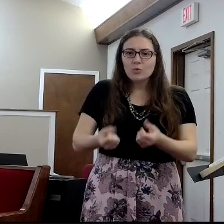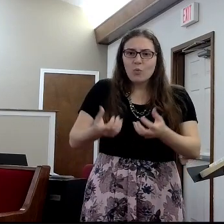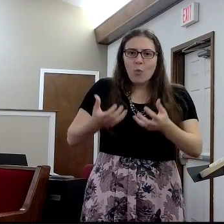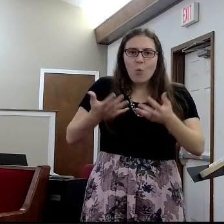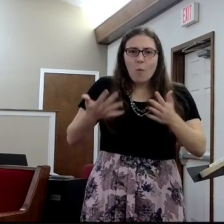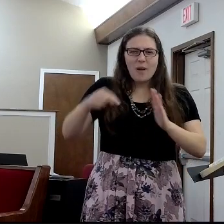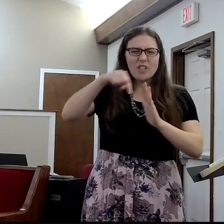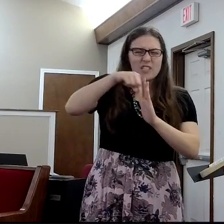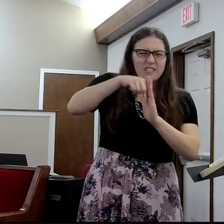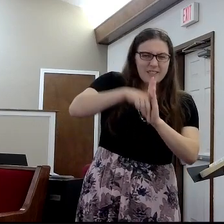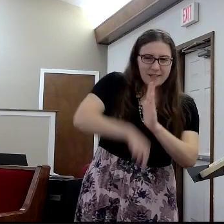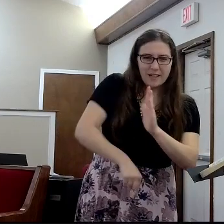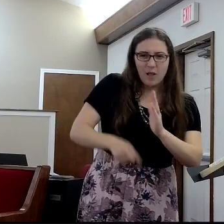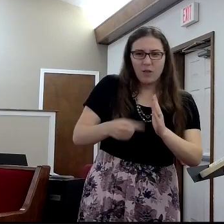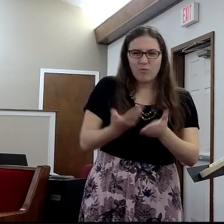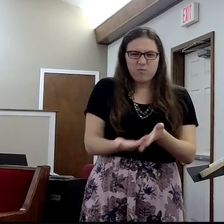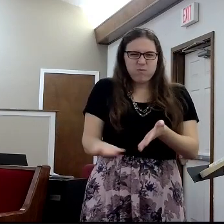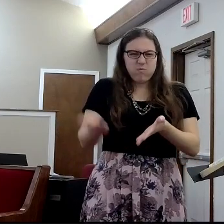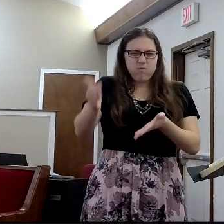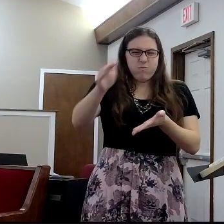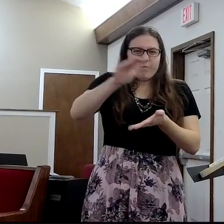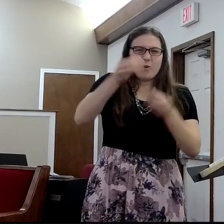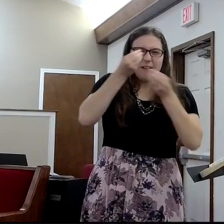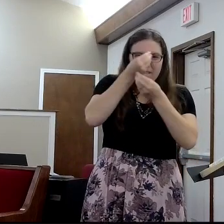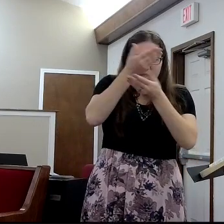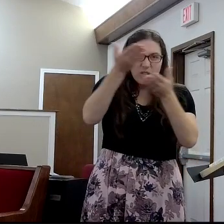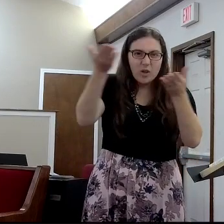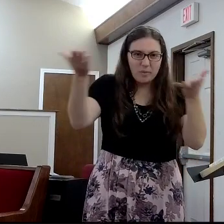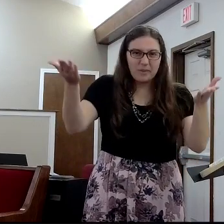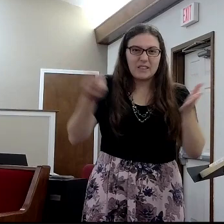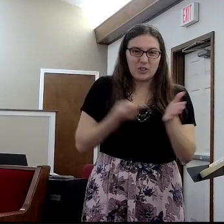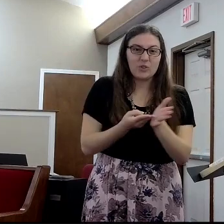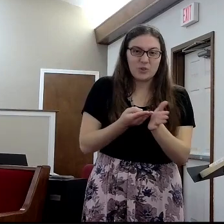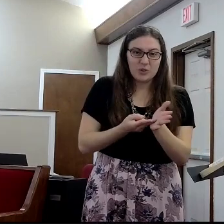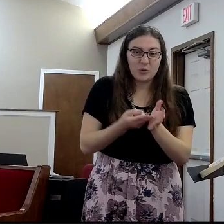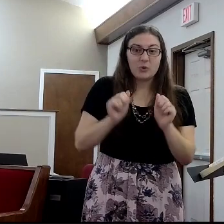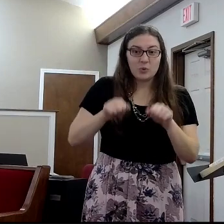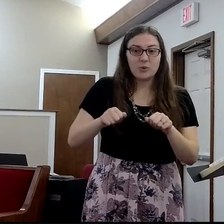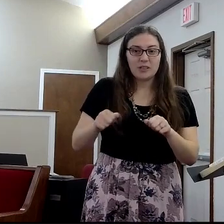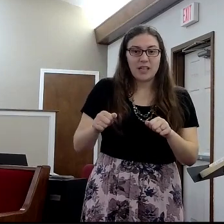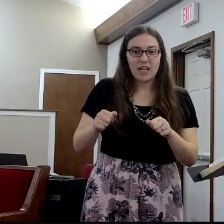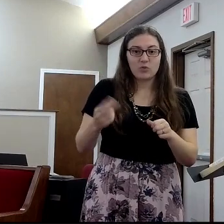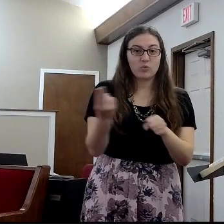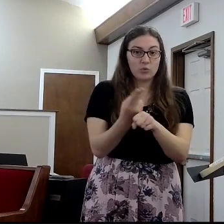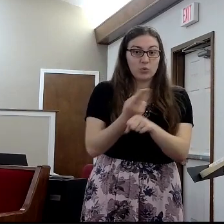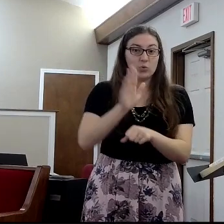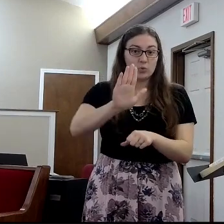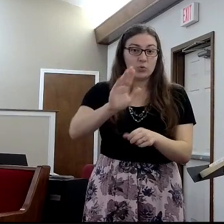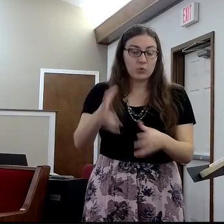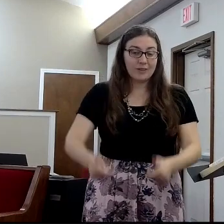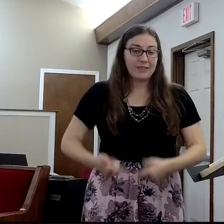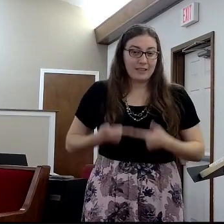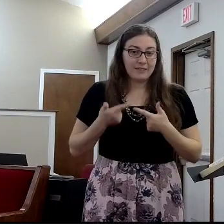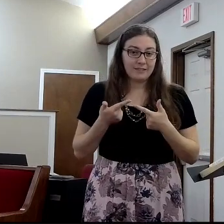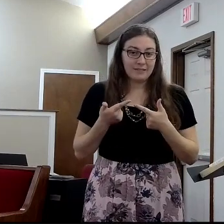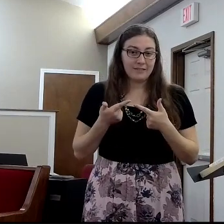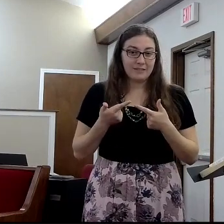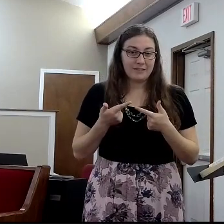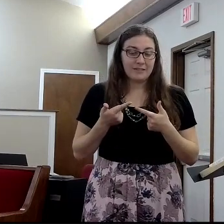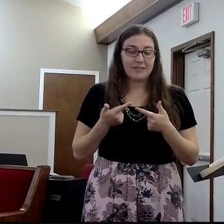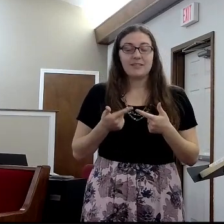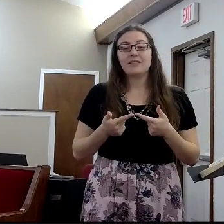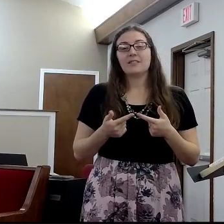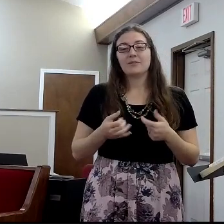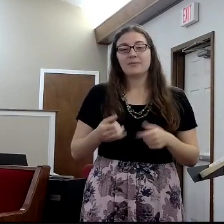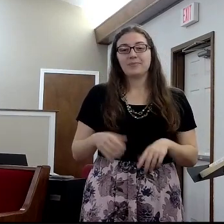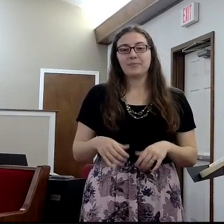kid, and there's just so much depth and richness and true to this day that can be applicable to